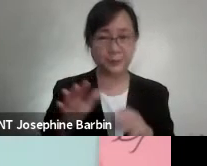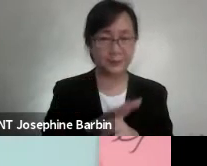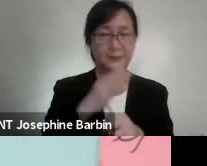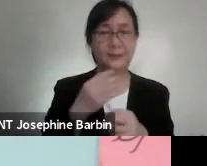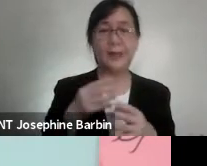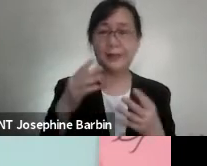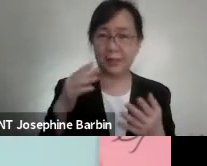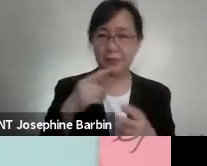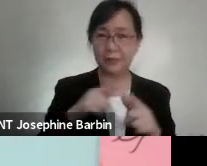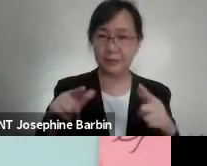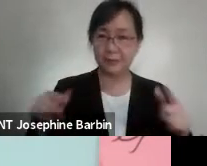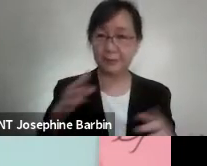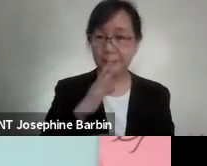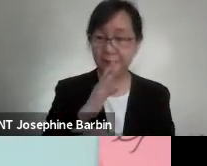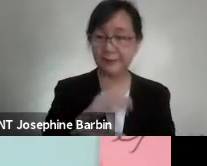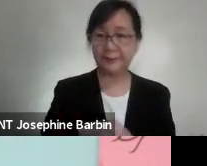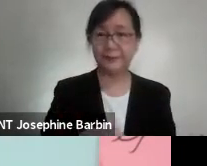speak. And